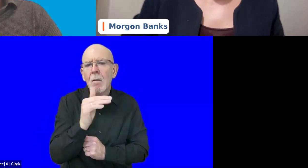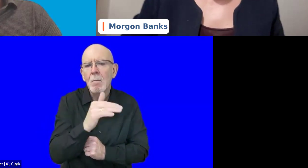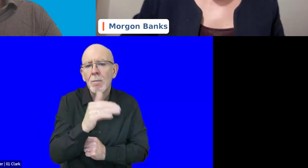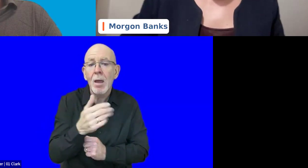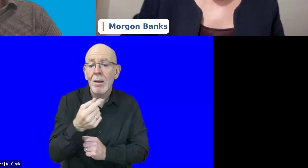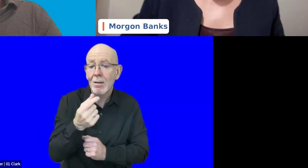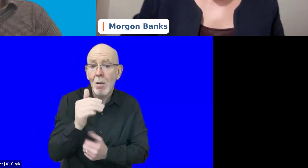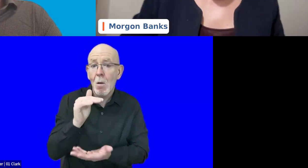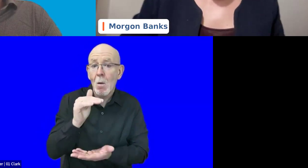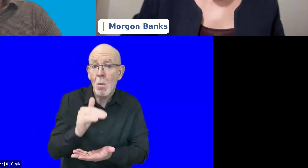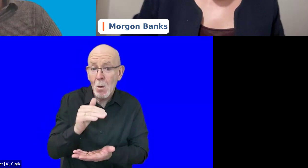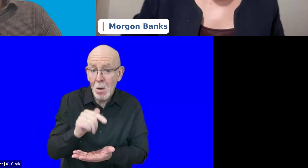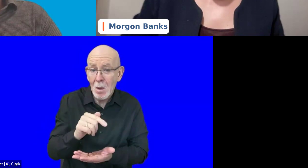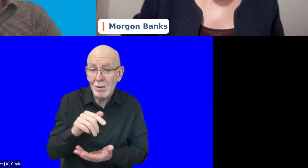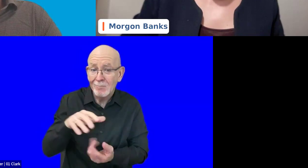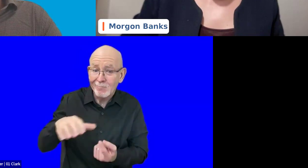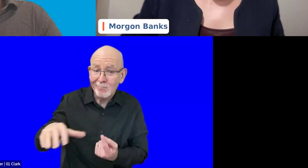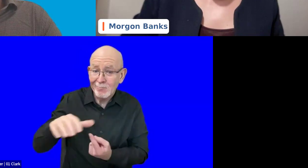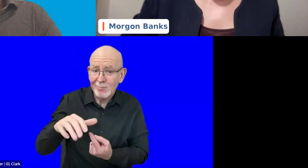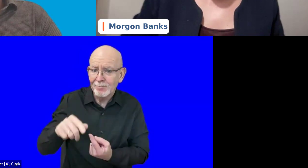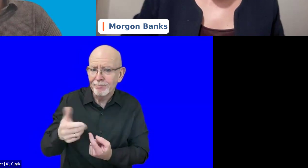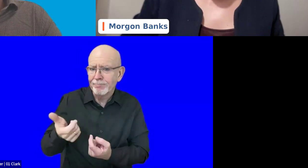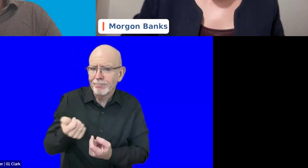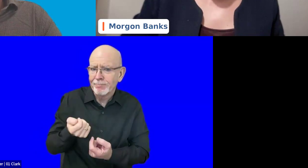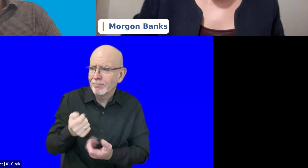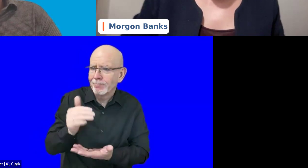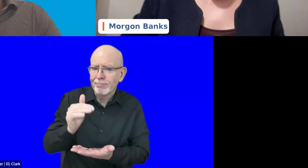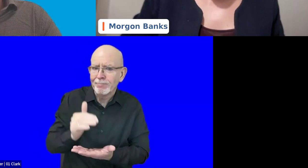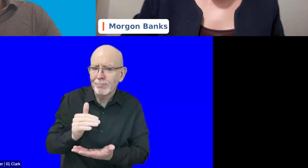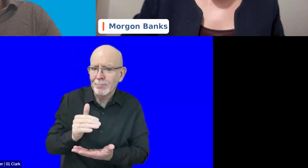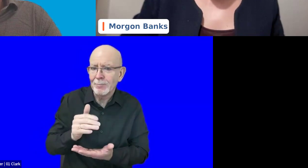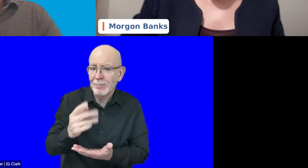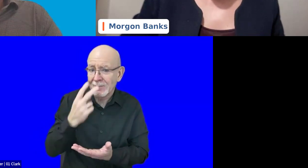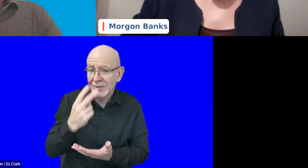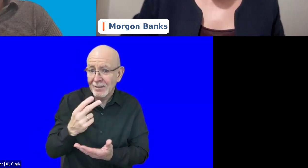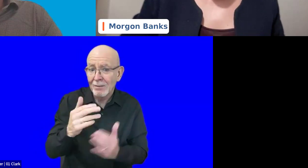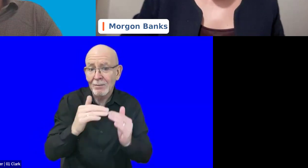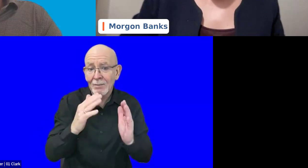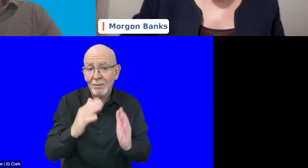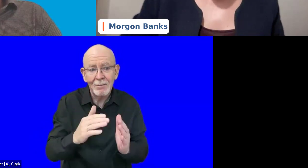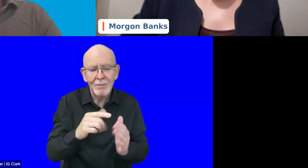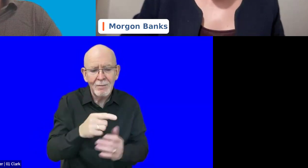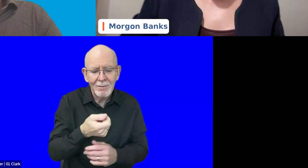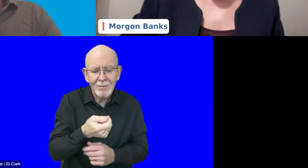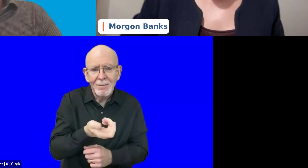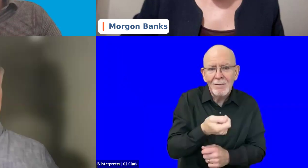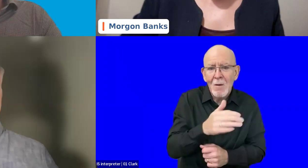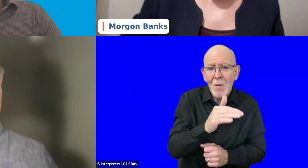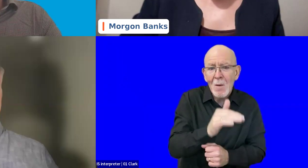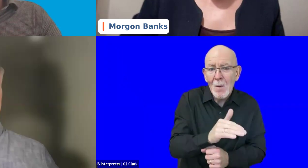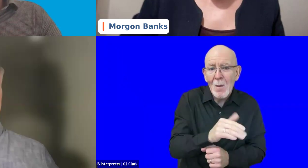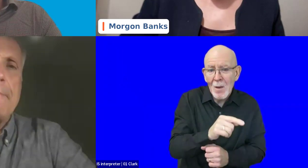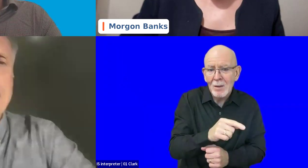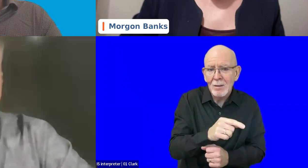the household in low-income settings spend relatively lower portion of their total income, it basically indicates that